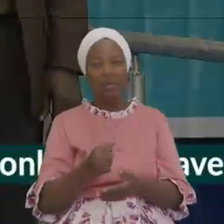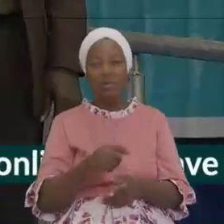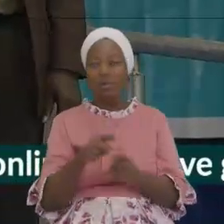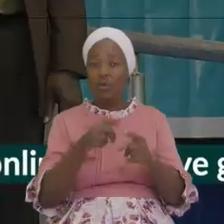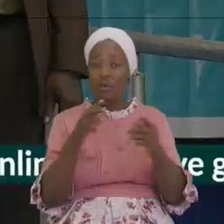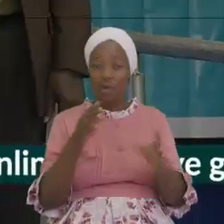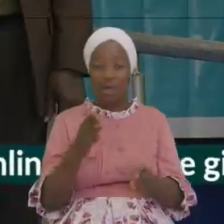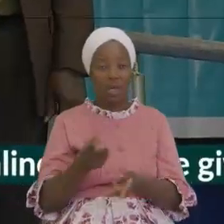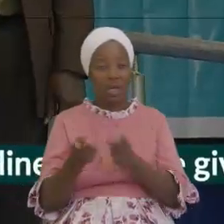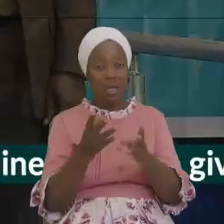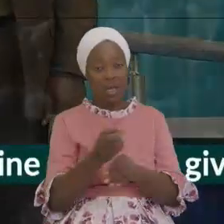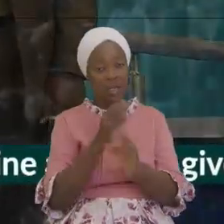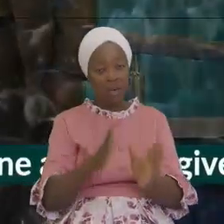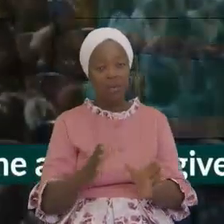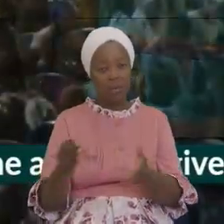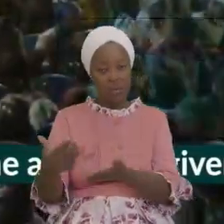They should write their phone